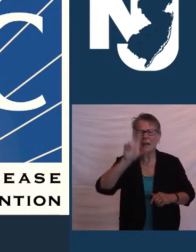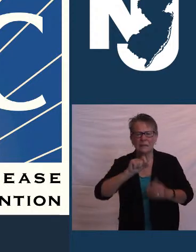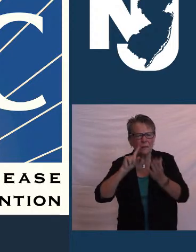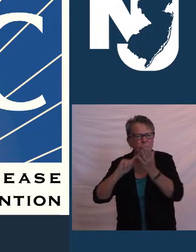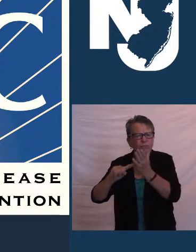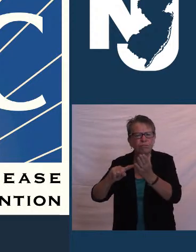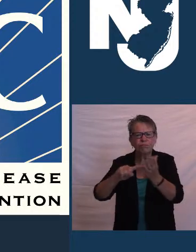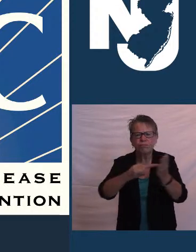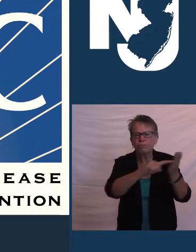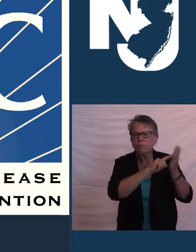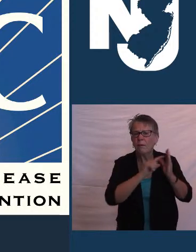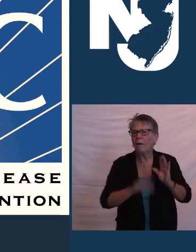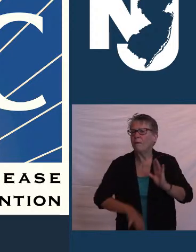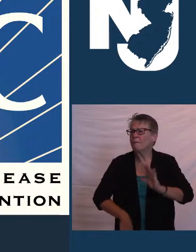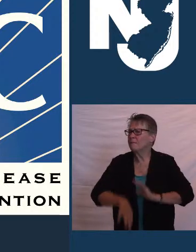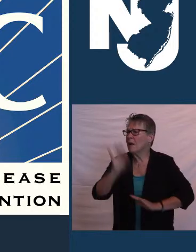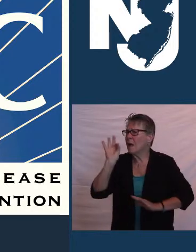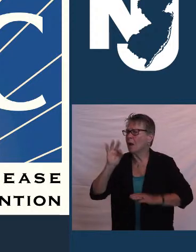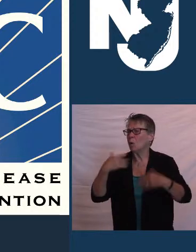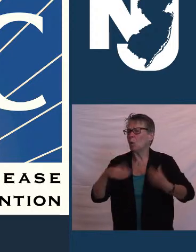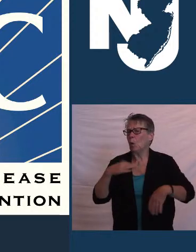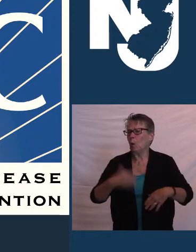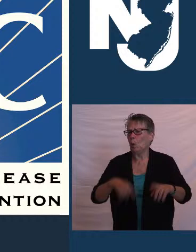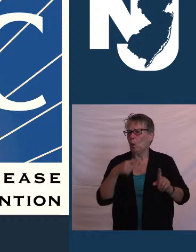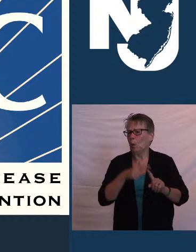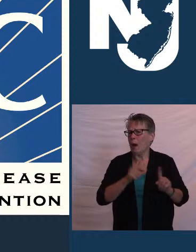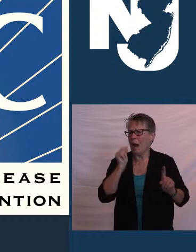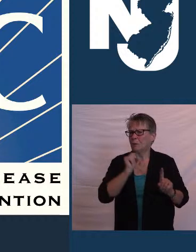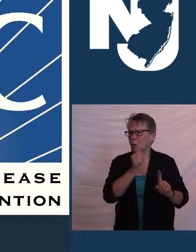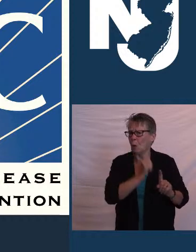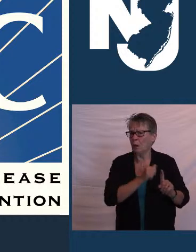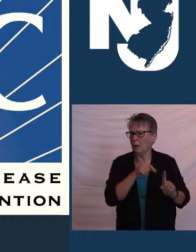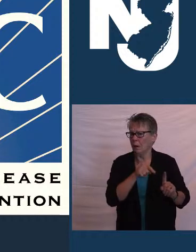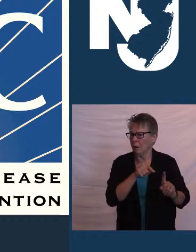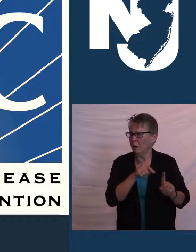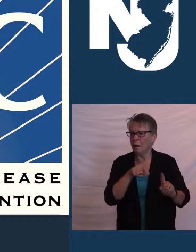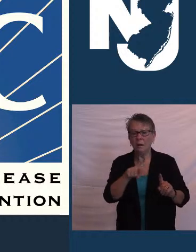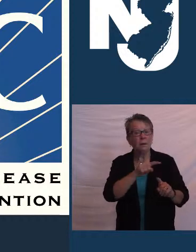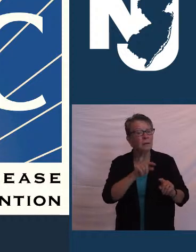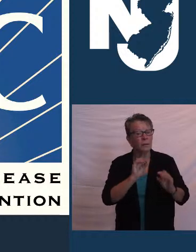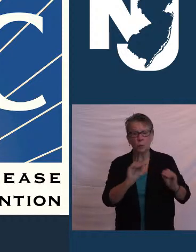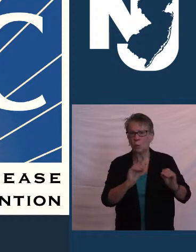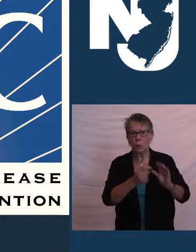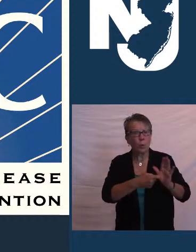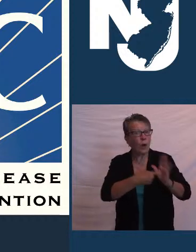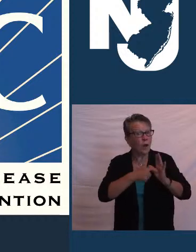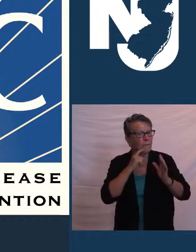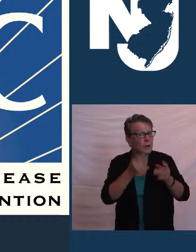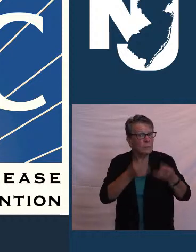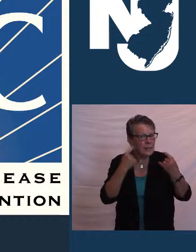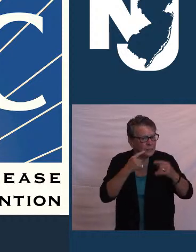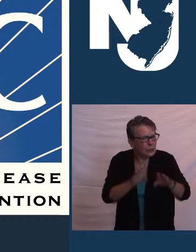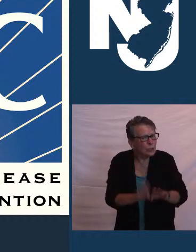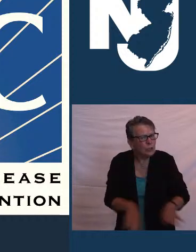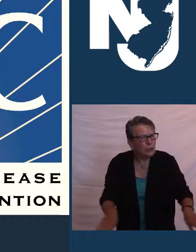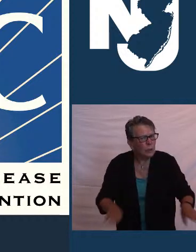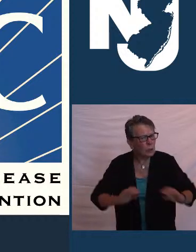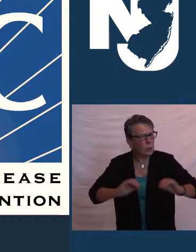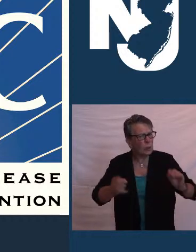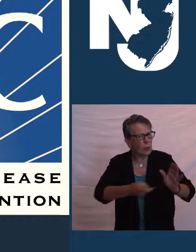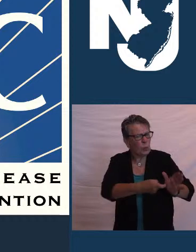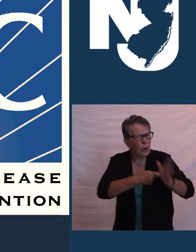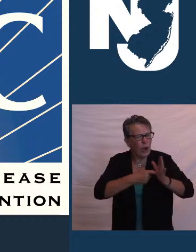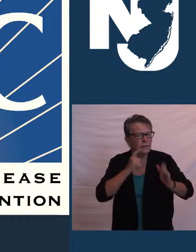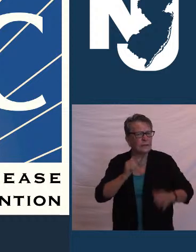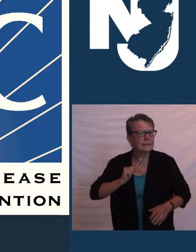they found that schools without masking policies were 3.5 times more likely to have a school-based COVID outbreak than those